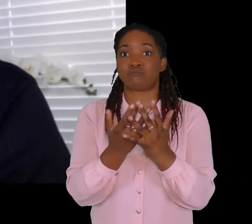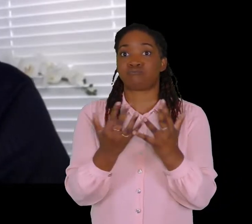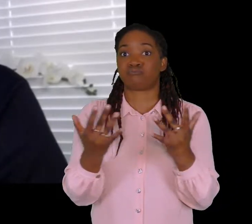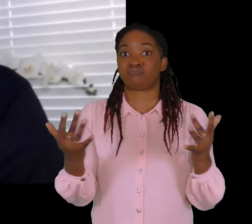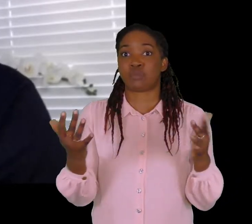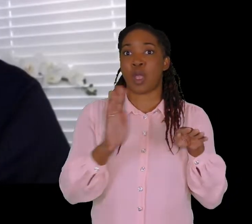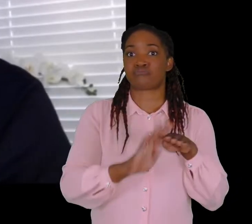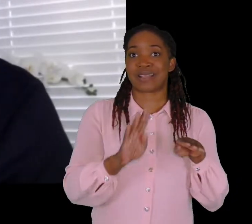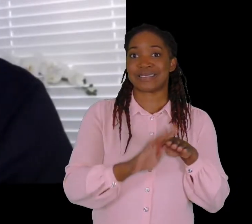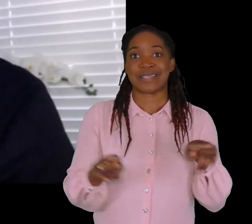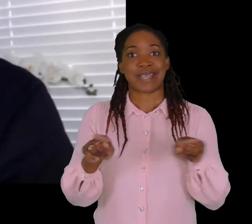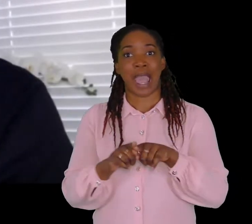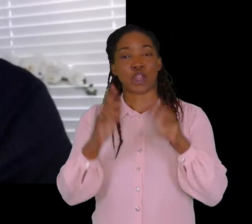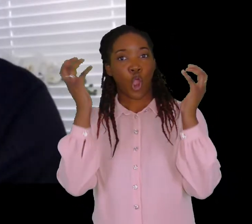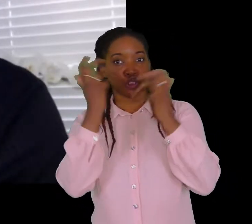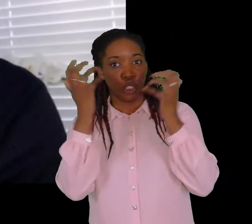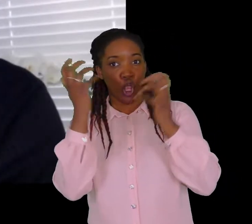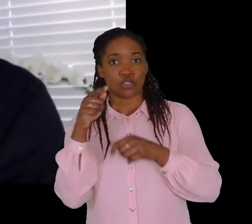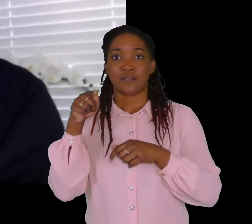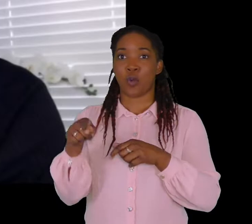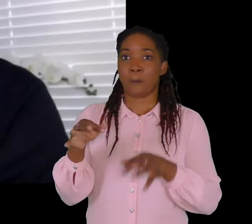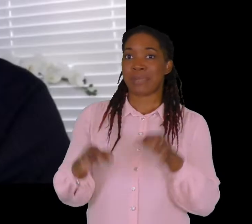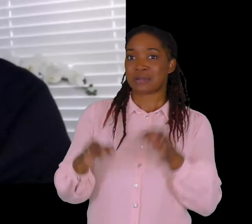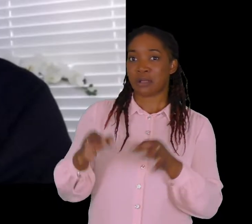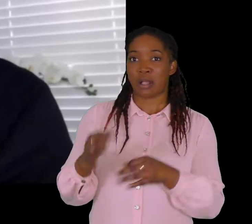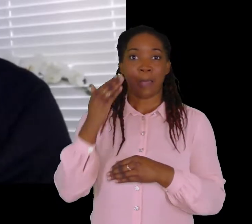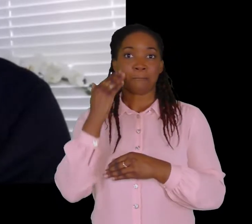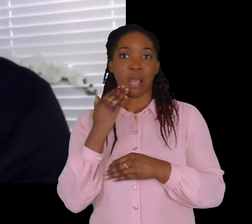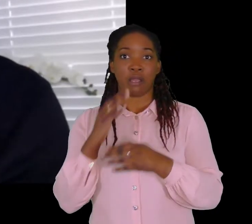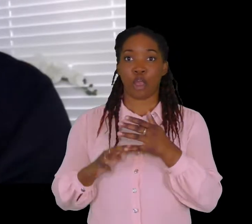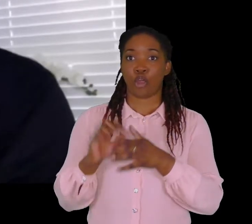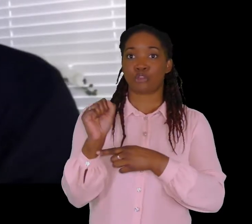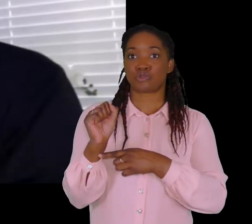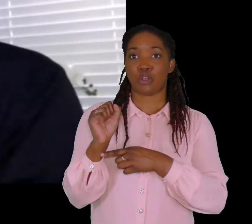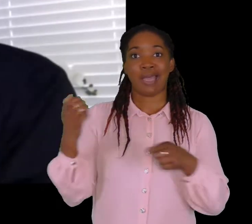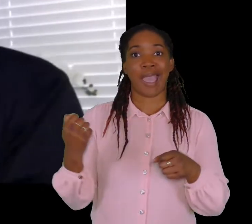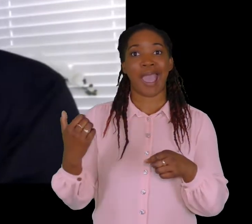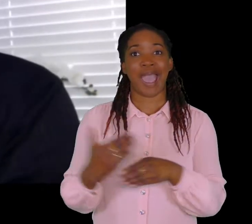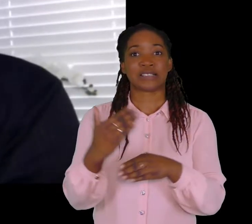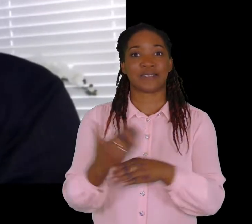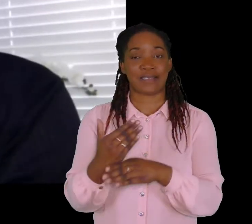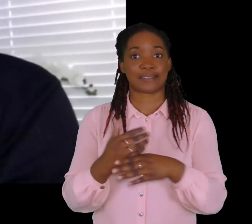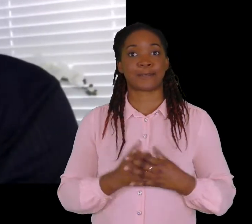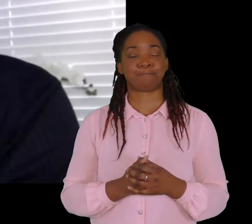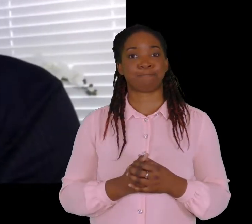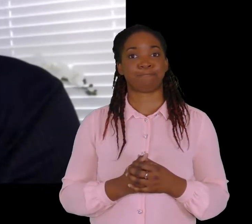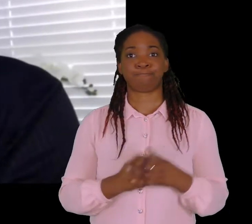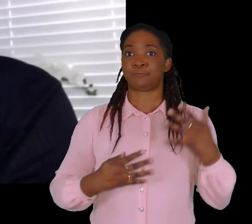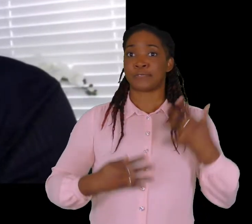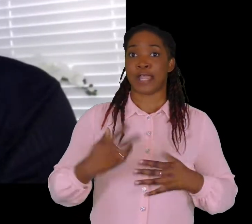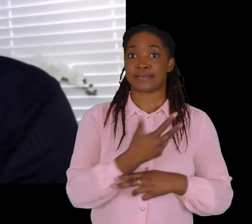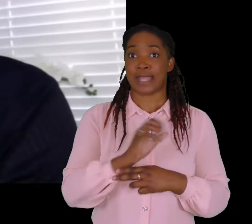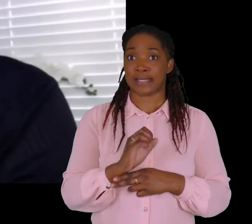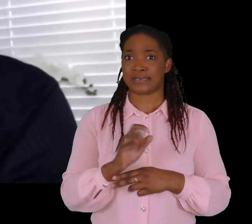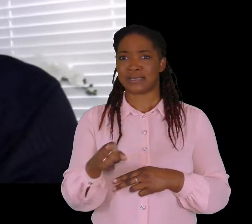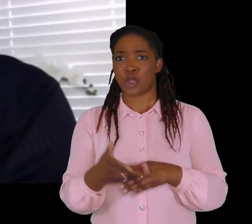of practices and concerns of political Black cultural activists. Black art by the mid-1980s mirrored these